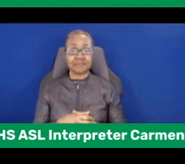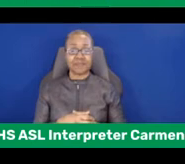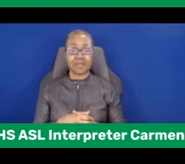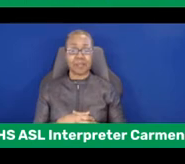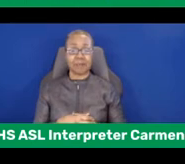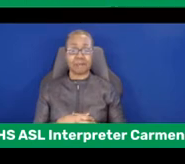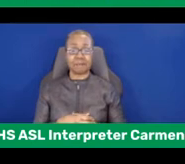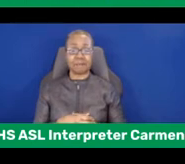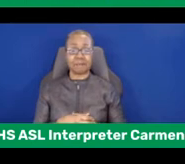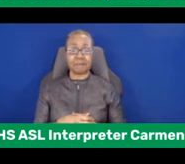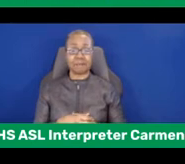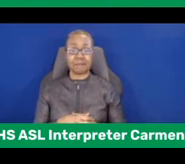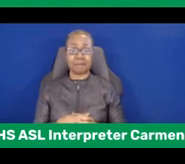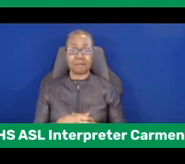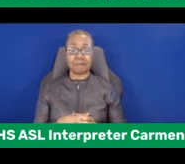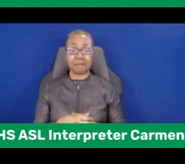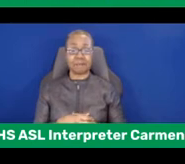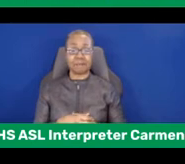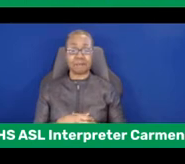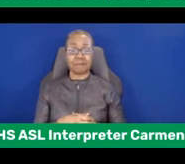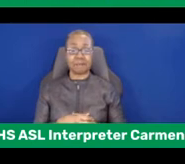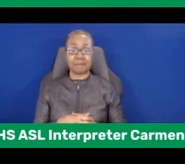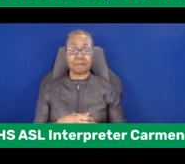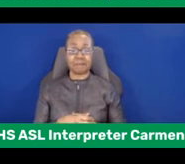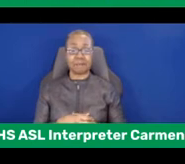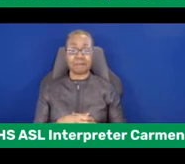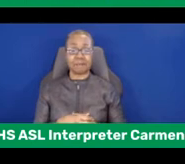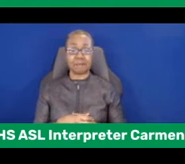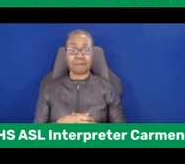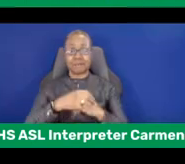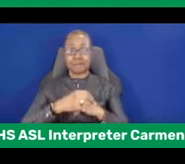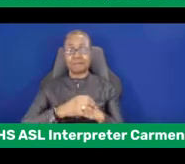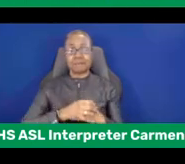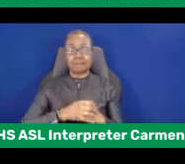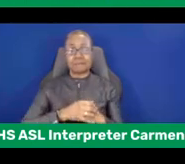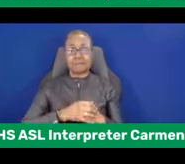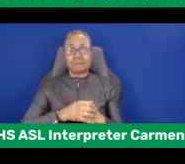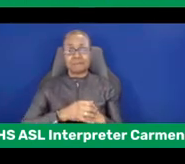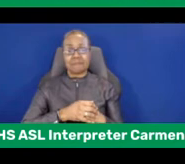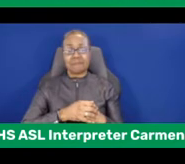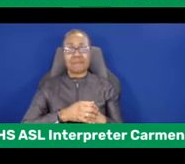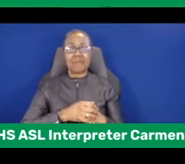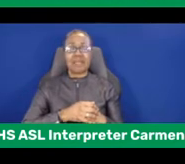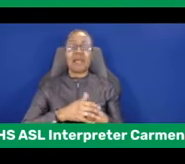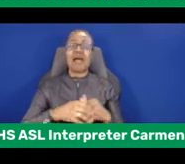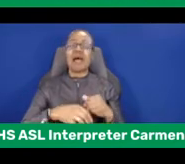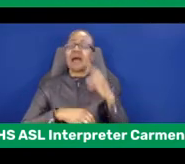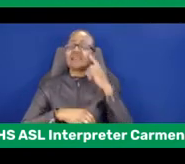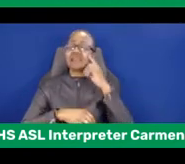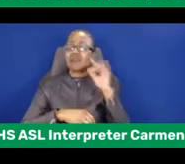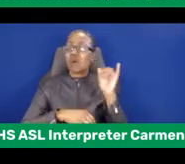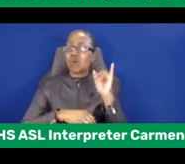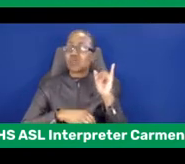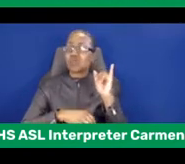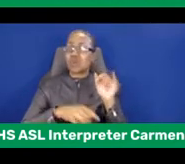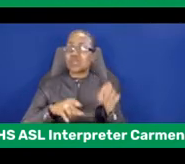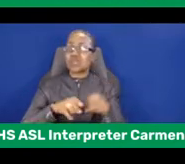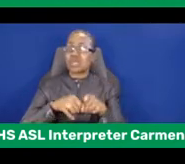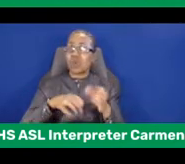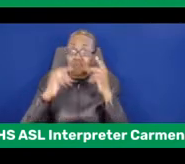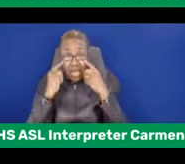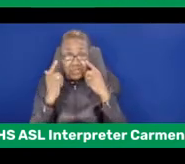I think it wouldn't be me if I also didn't say that I think in the same way that we have visibilized issues